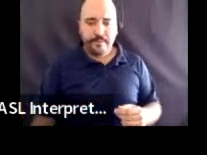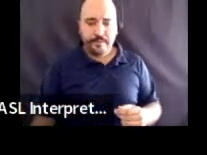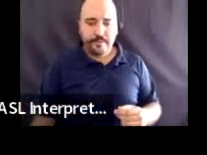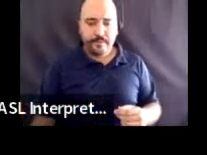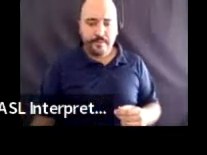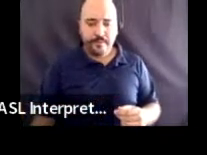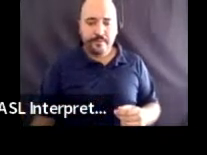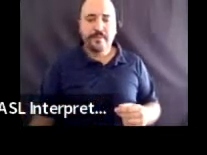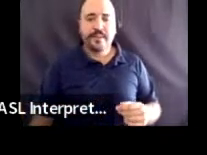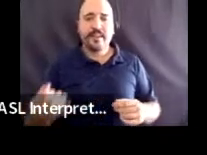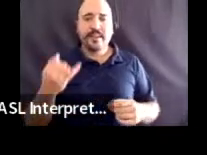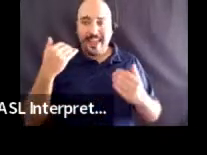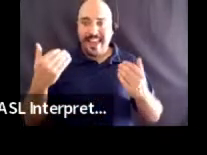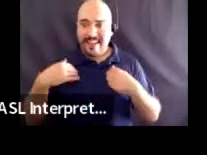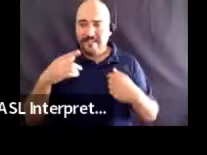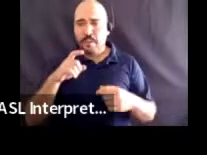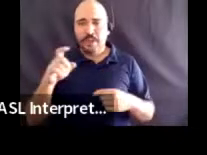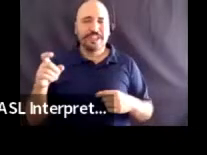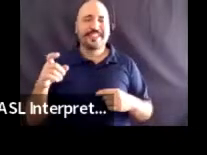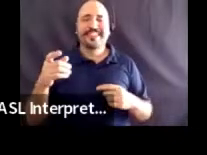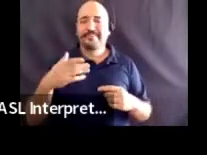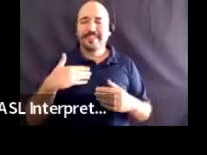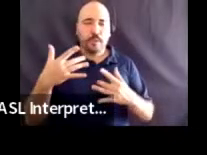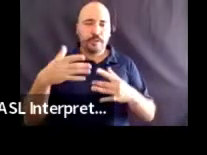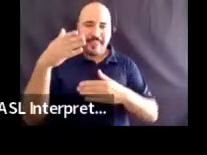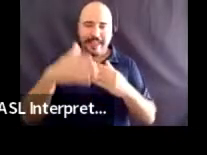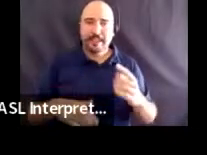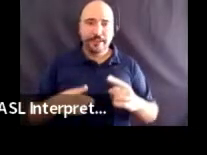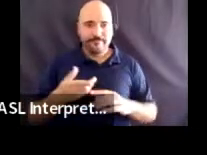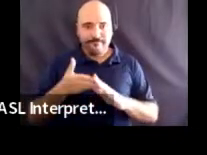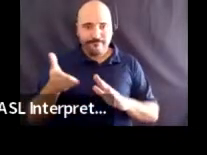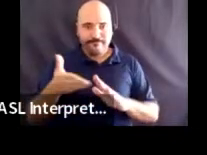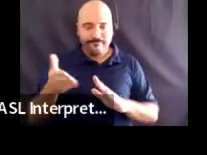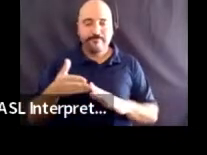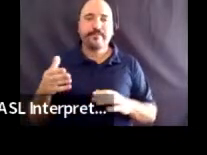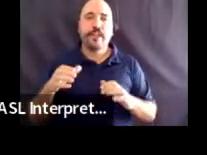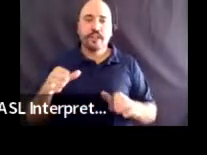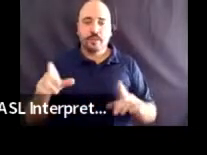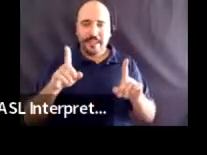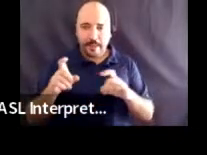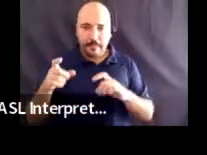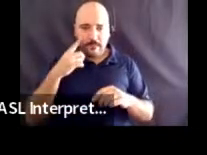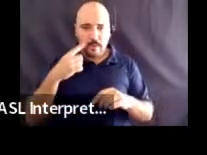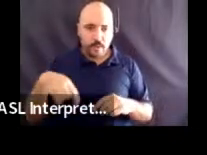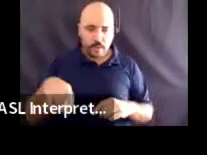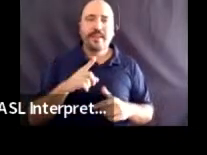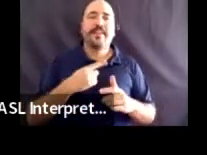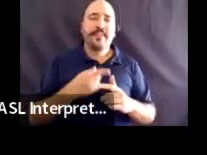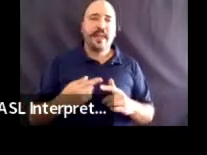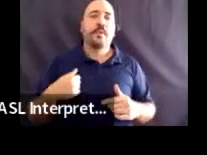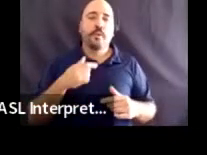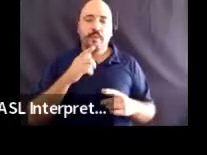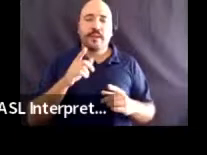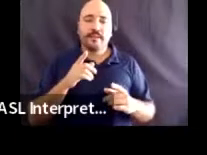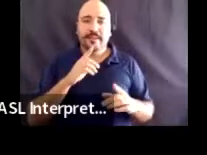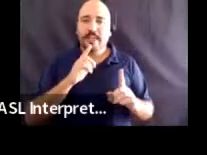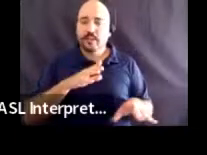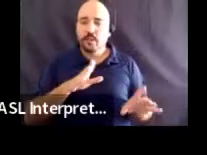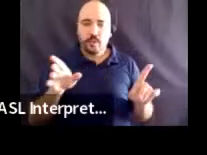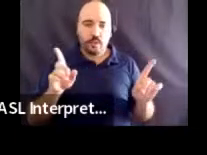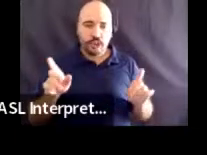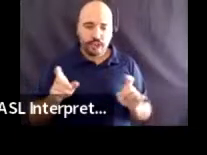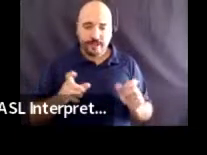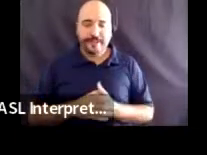just so we can get the run of show out of the way and do a demo for you guys, and then we can take questions.